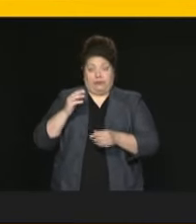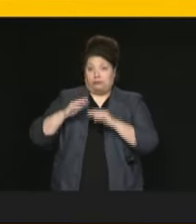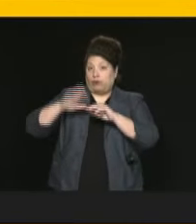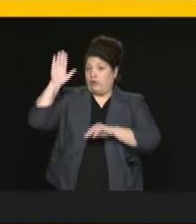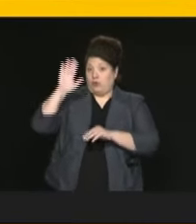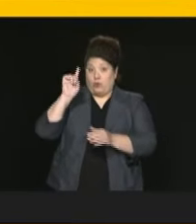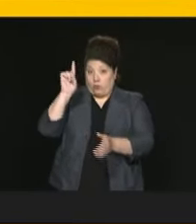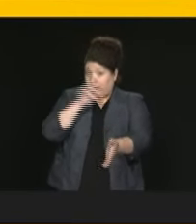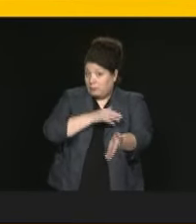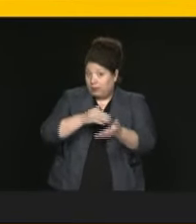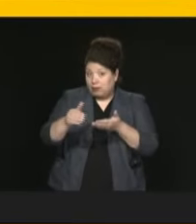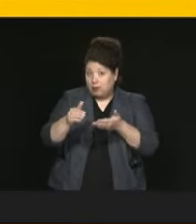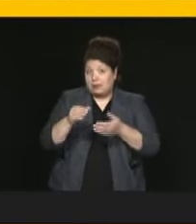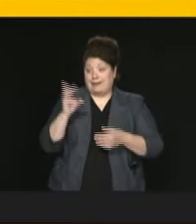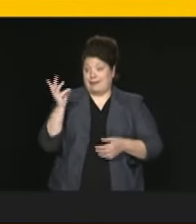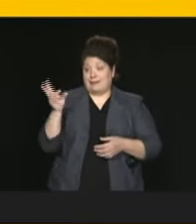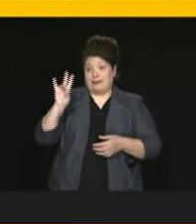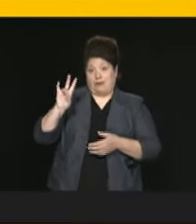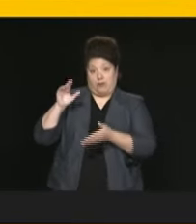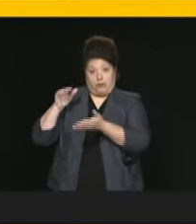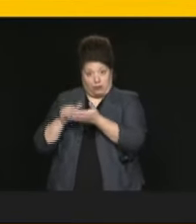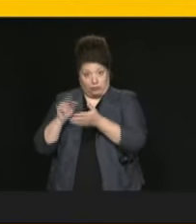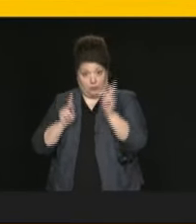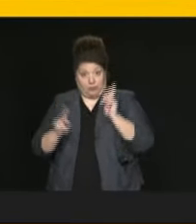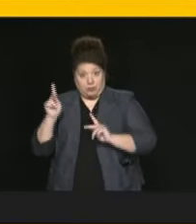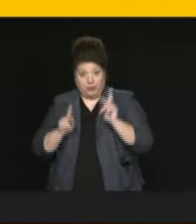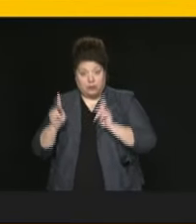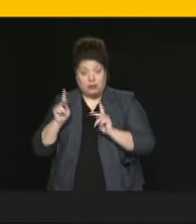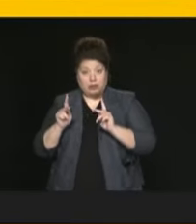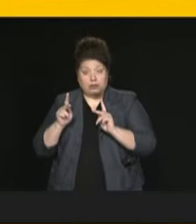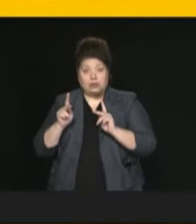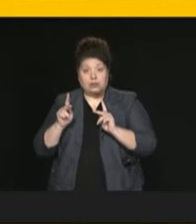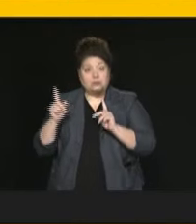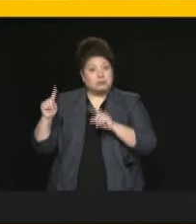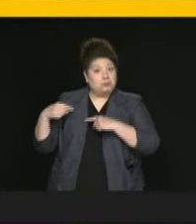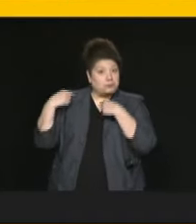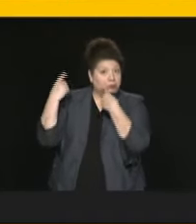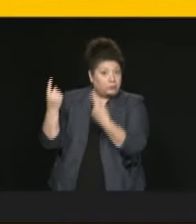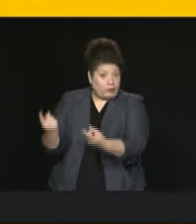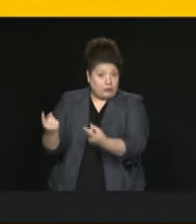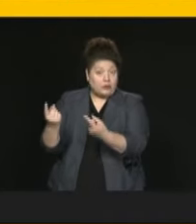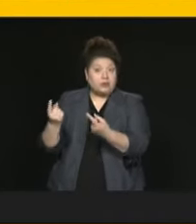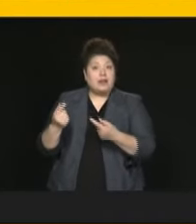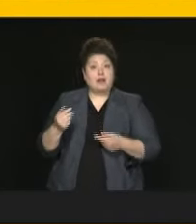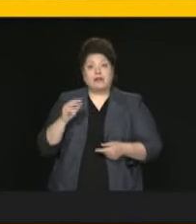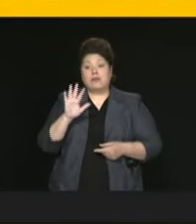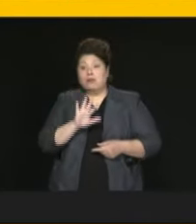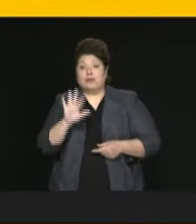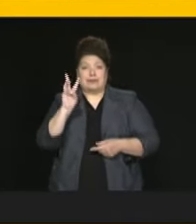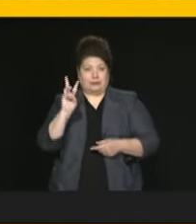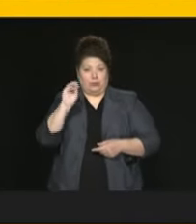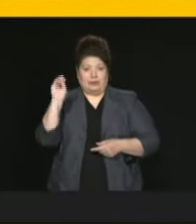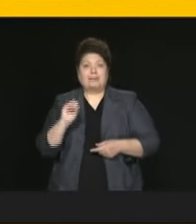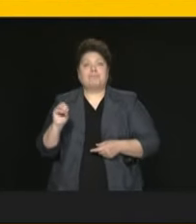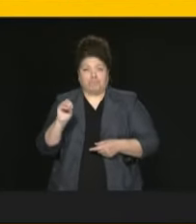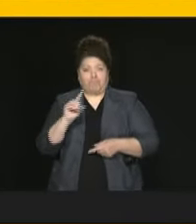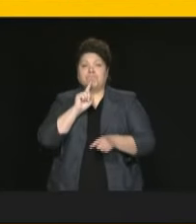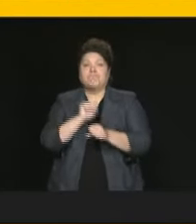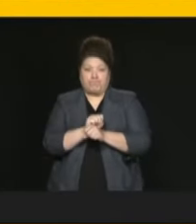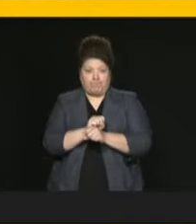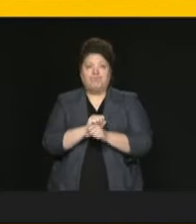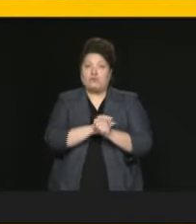1,067,000 people for COVID-19 to date, with about 6% of these testing positive. In the past